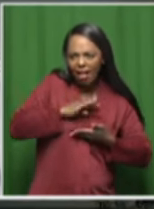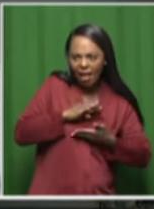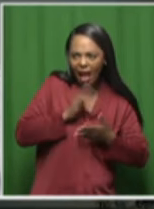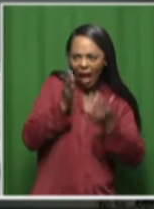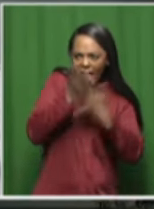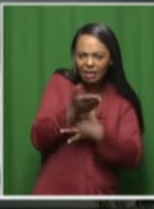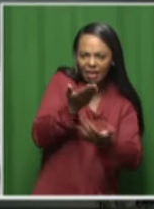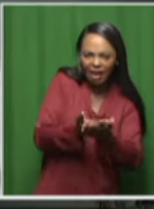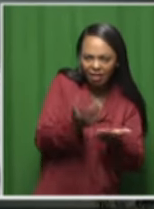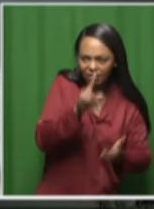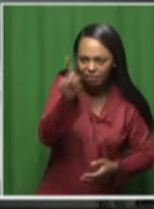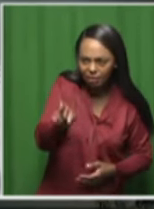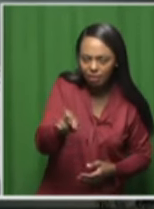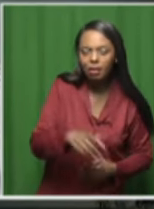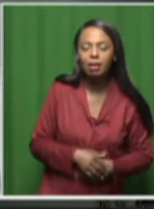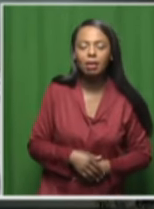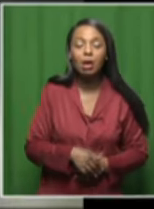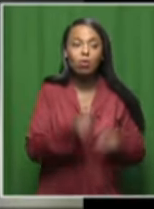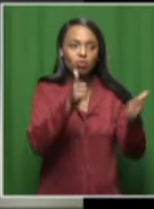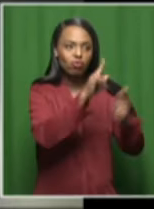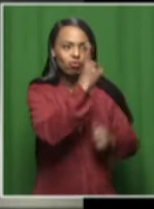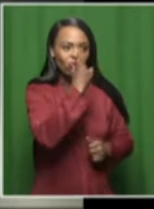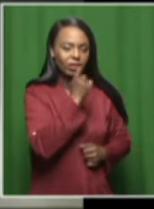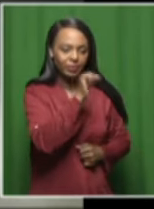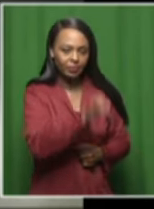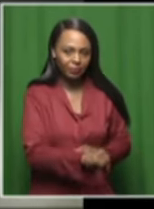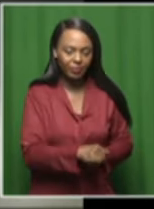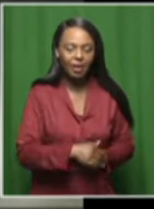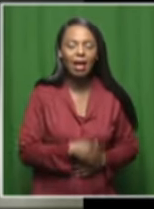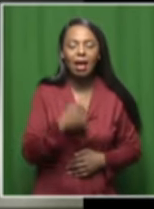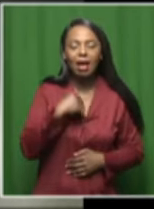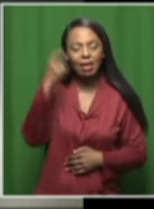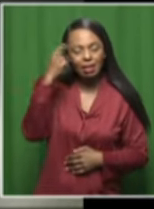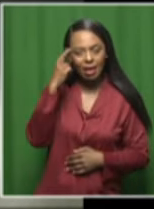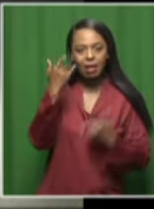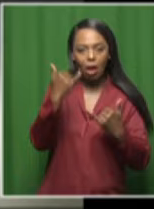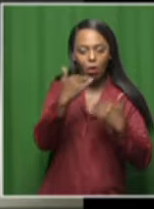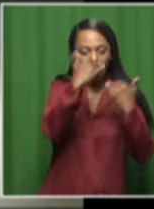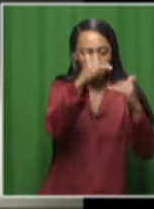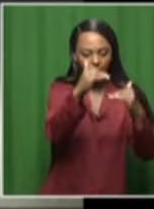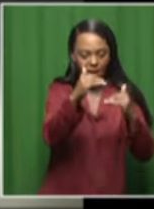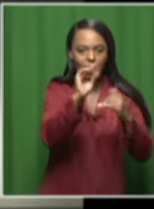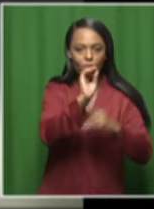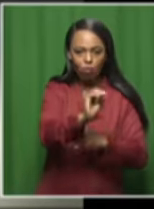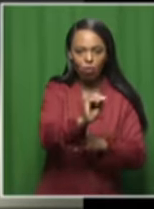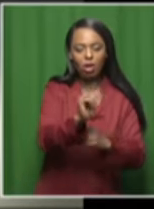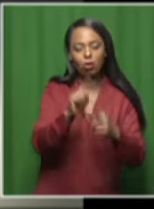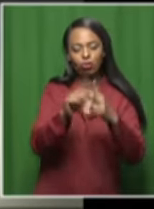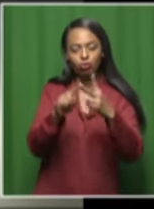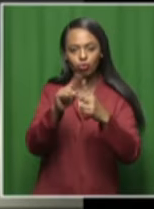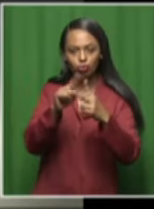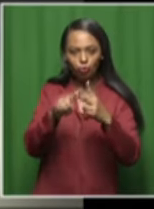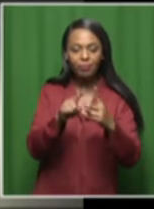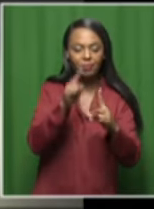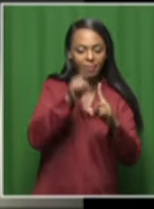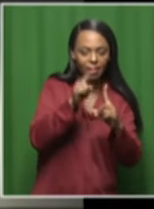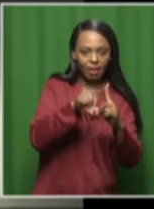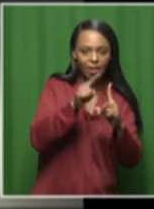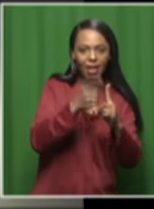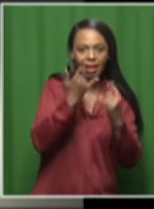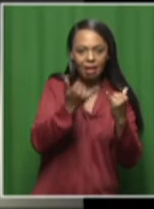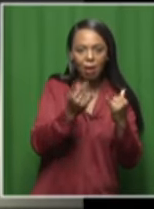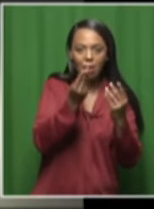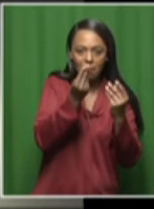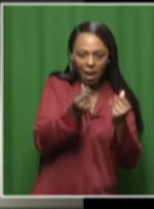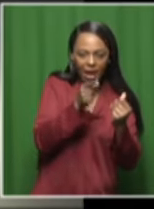No, that's a great question. So I think there are two limits that come into play. The first is that initial seeding amount is restricted, right?